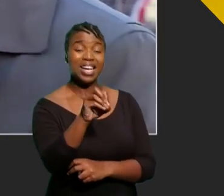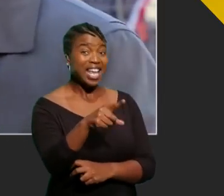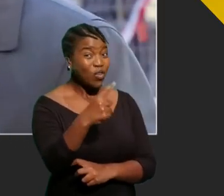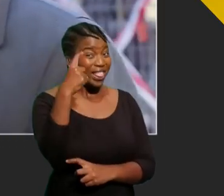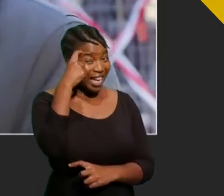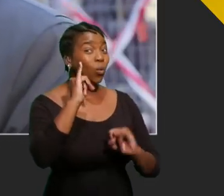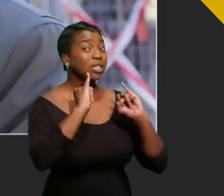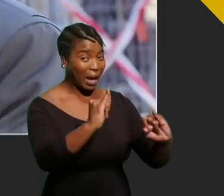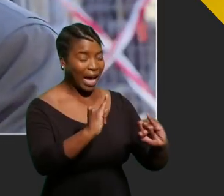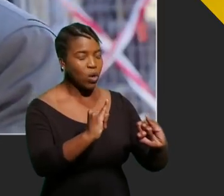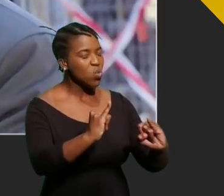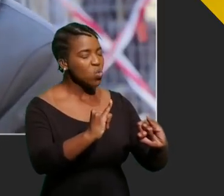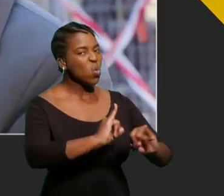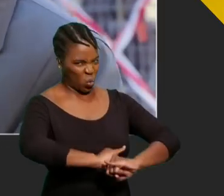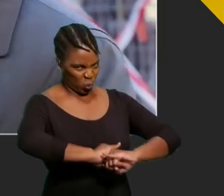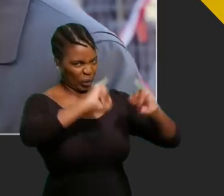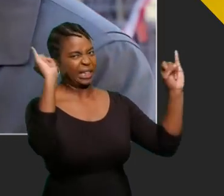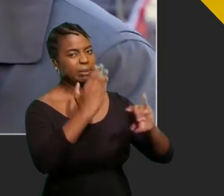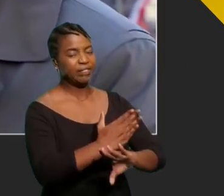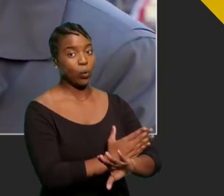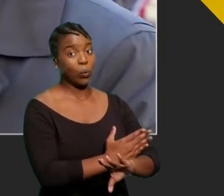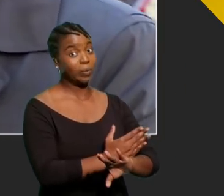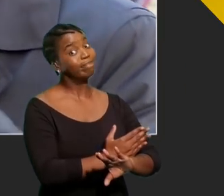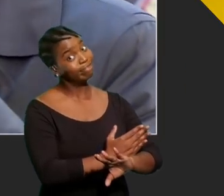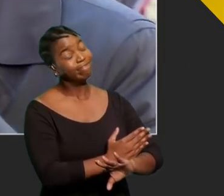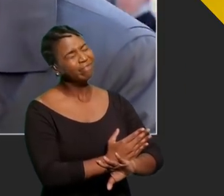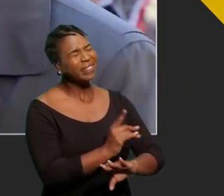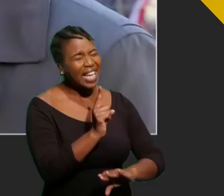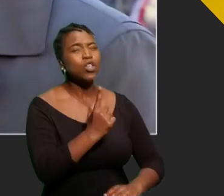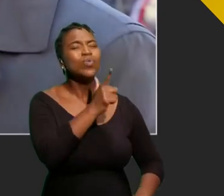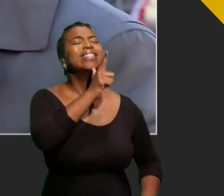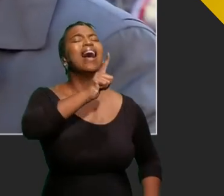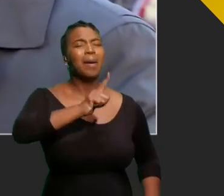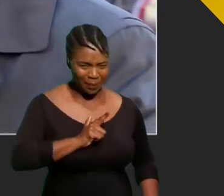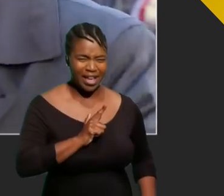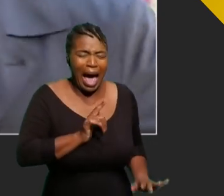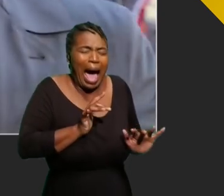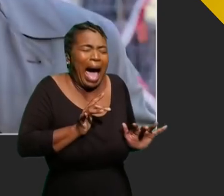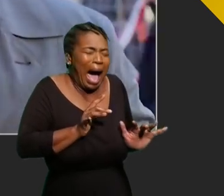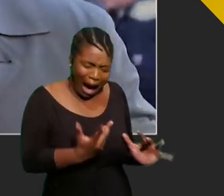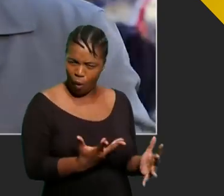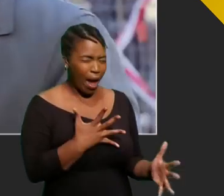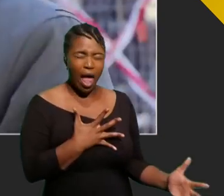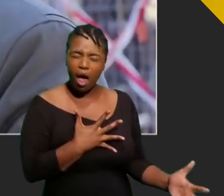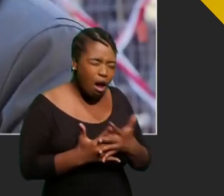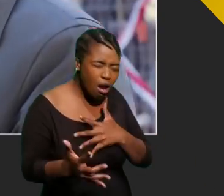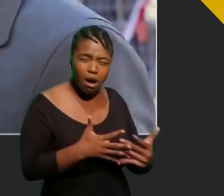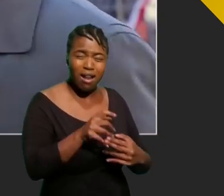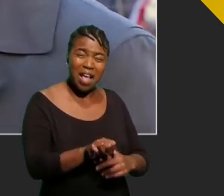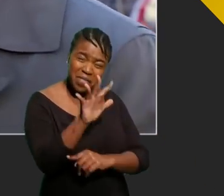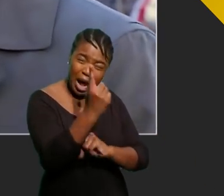think it was bad, I'm telling you it was worse. Now, you tell me how anybody who for the